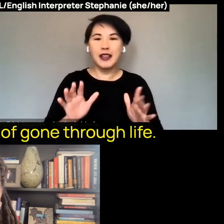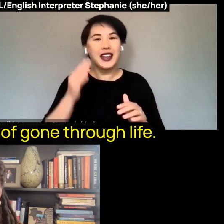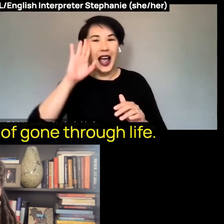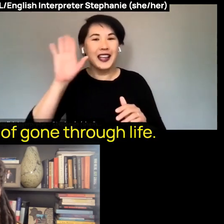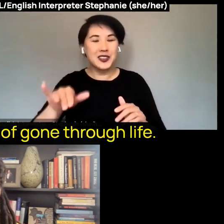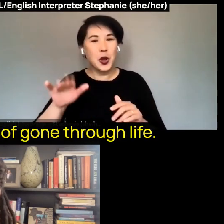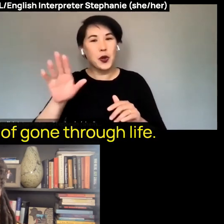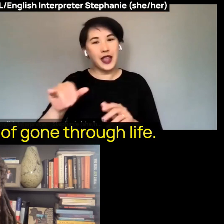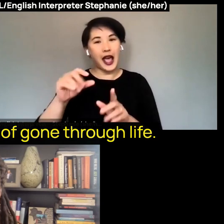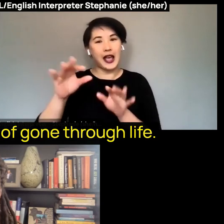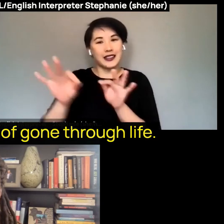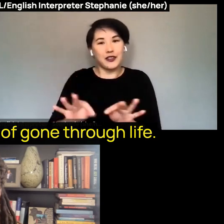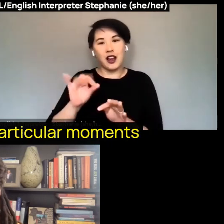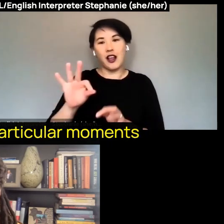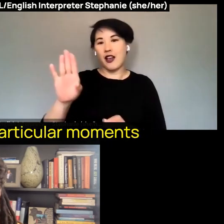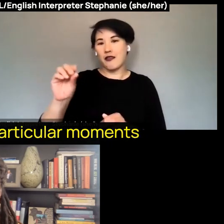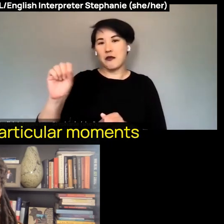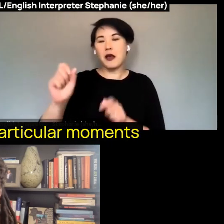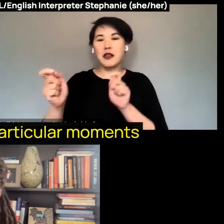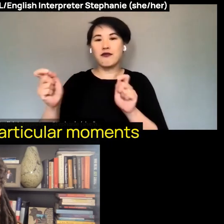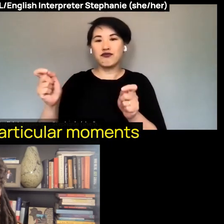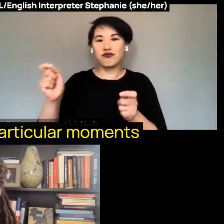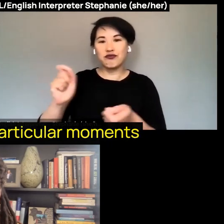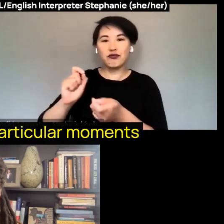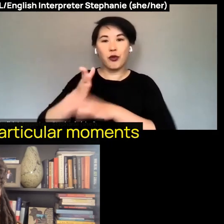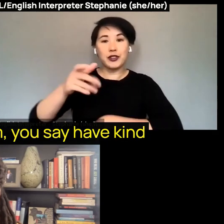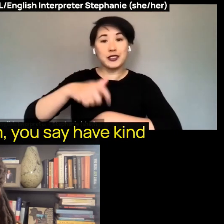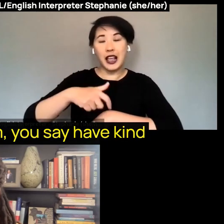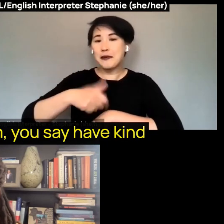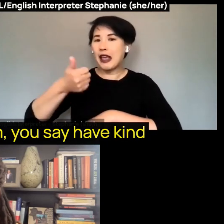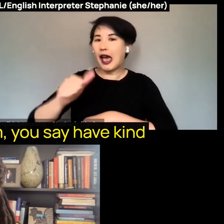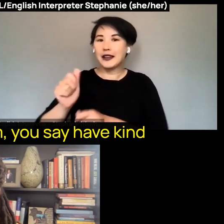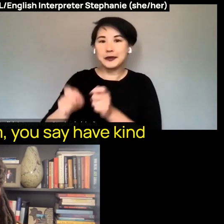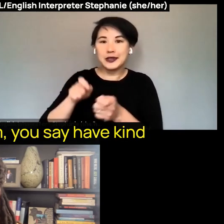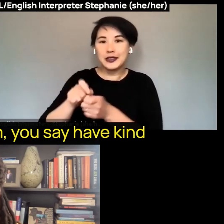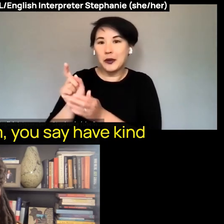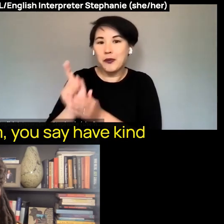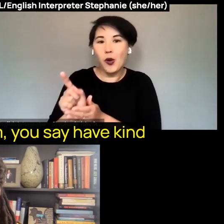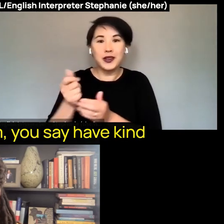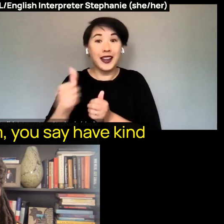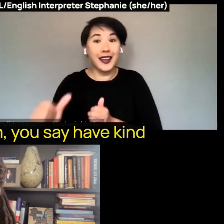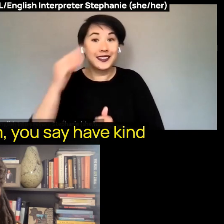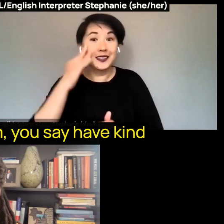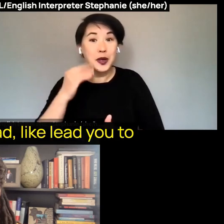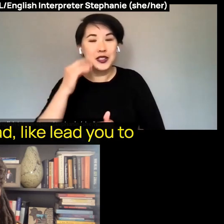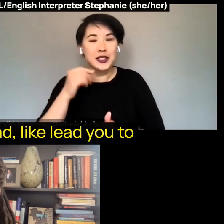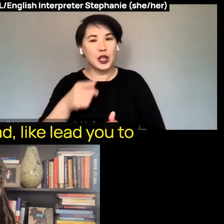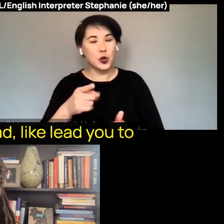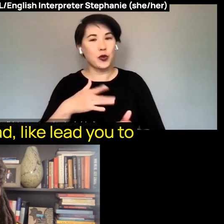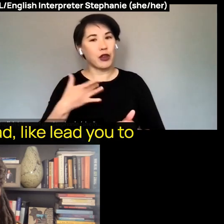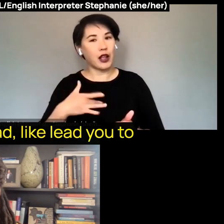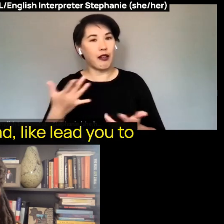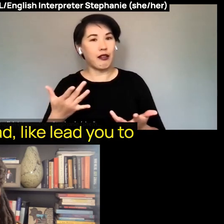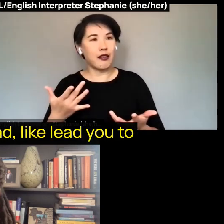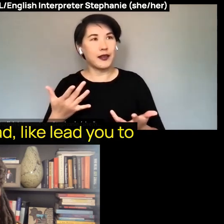you, especially as you kind of gone through life. Have there been any particular moments or experiences that you say have kind of that helped